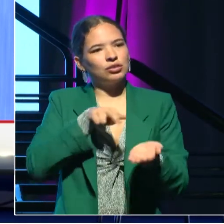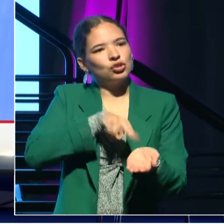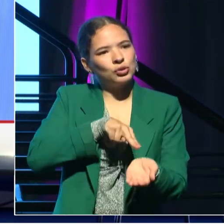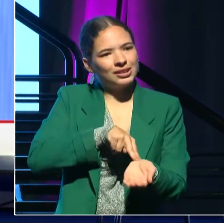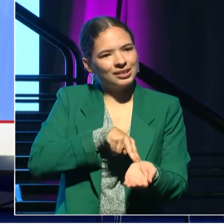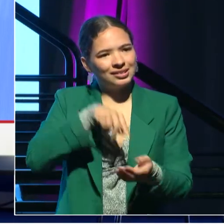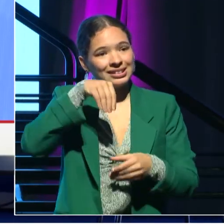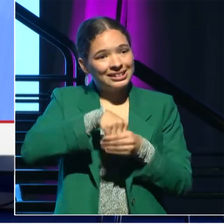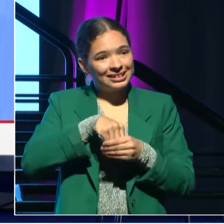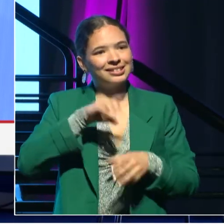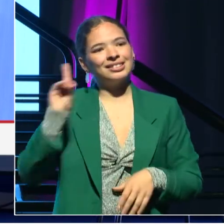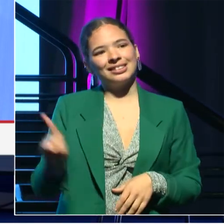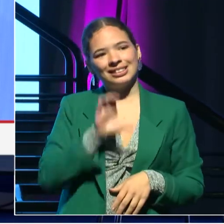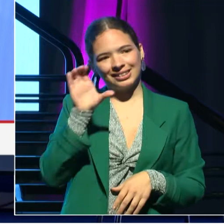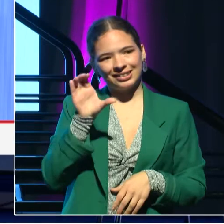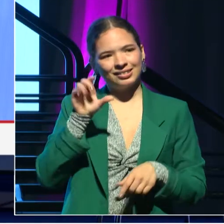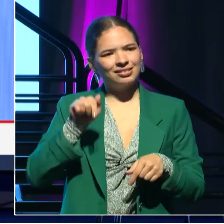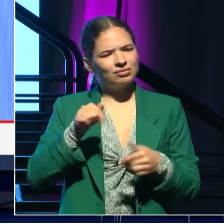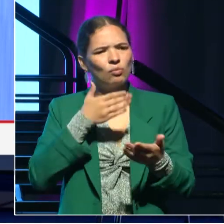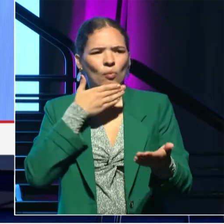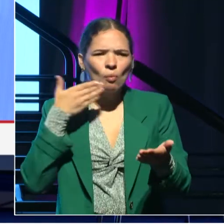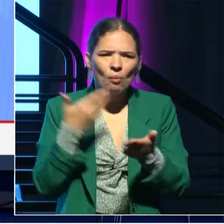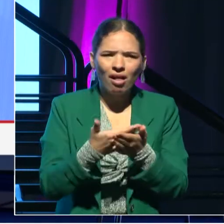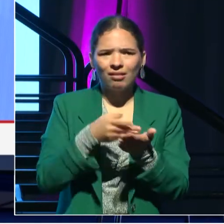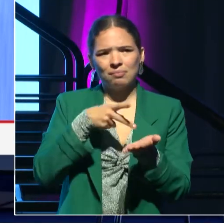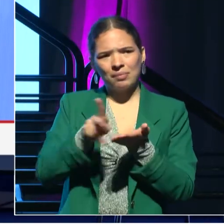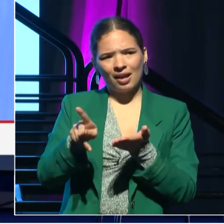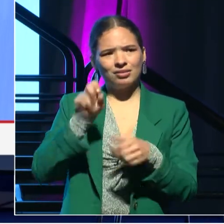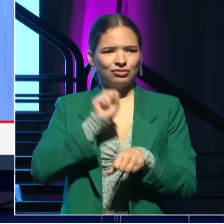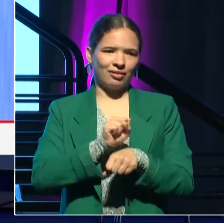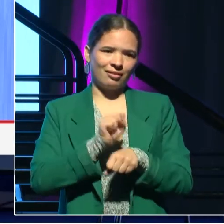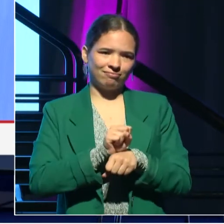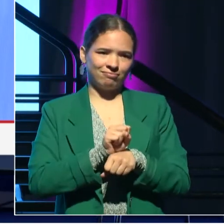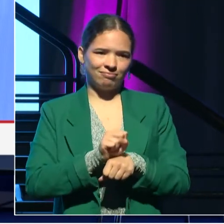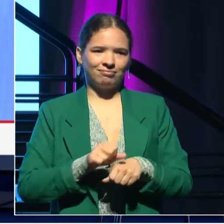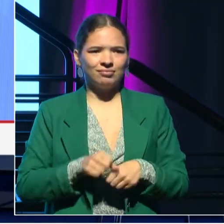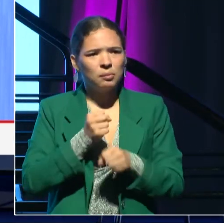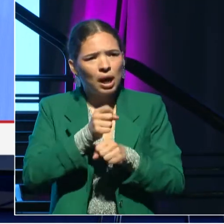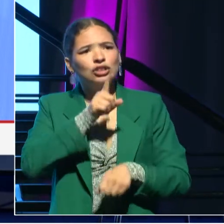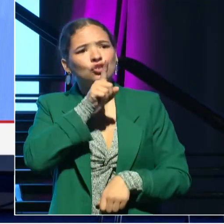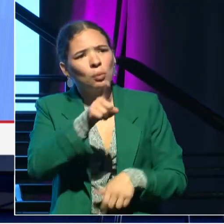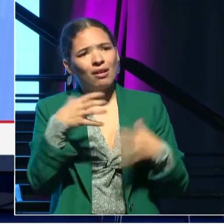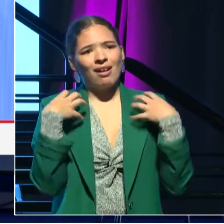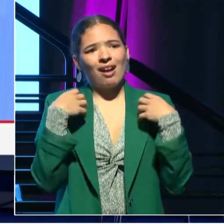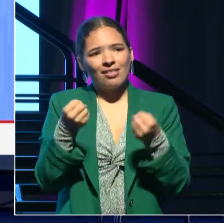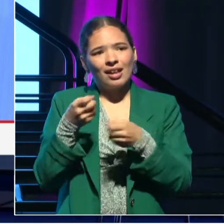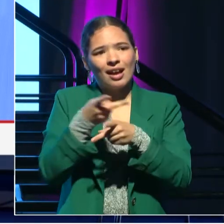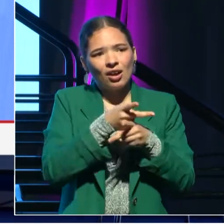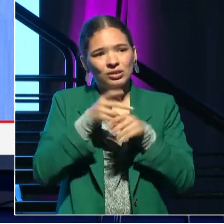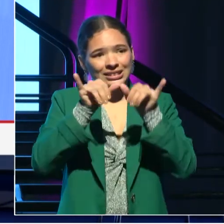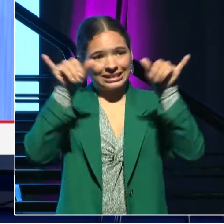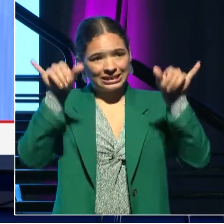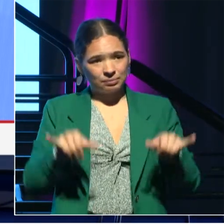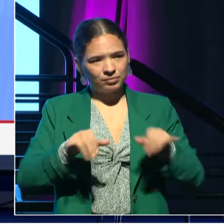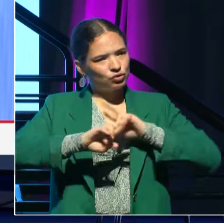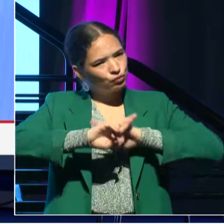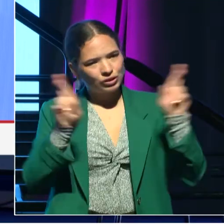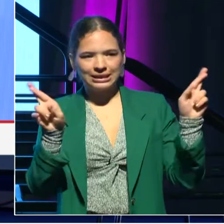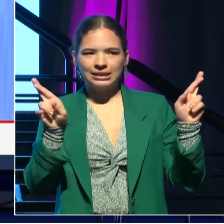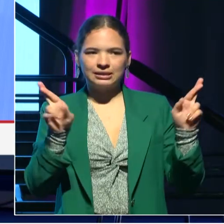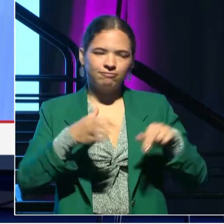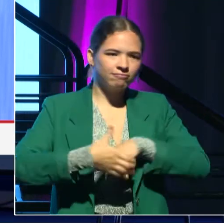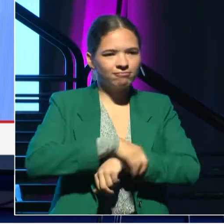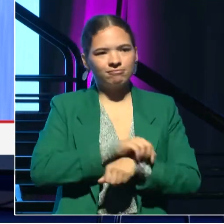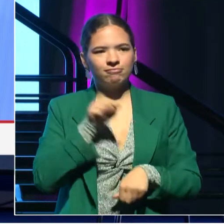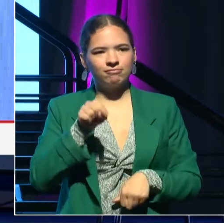to get a good paying job, and to make sure that our healthcare system is prepared. And it also includes